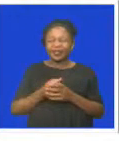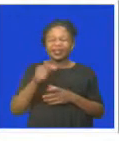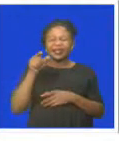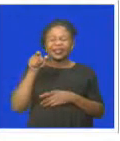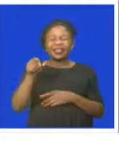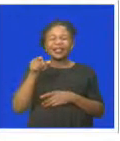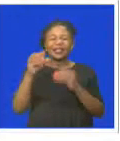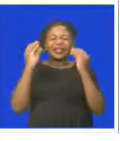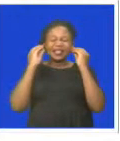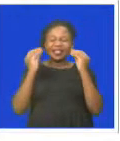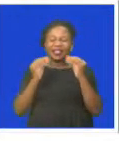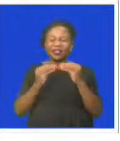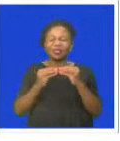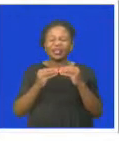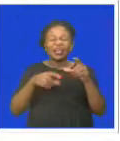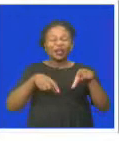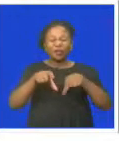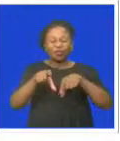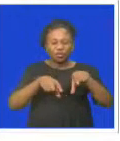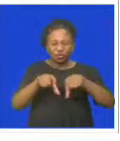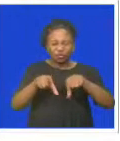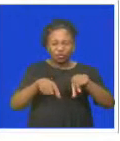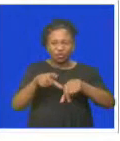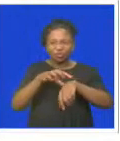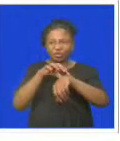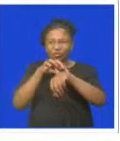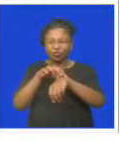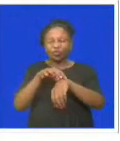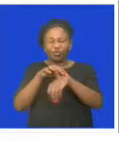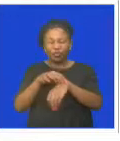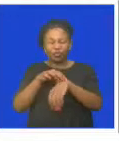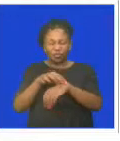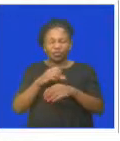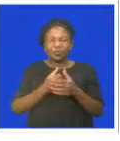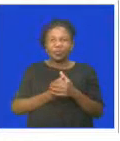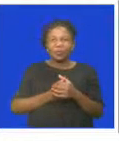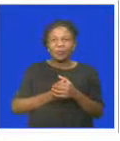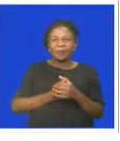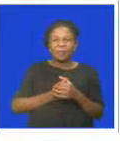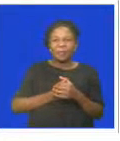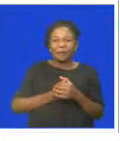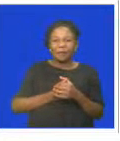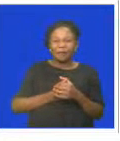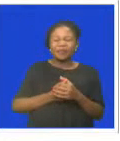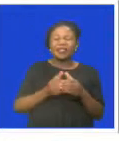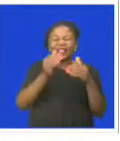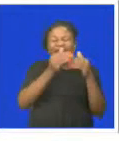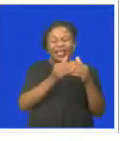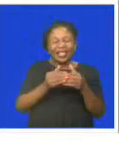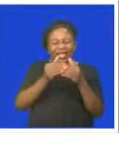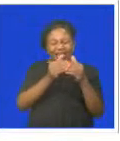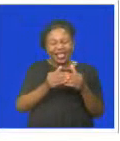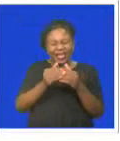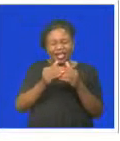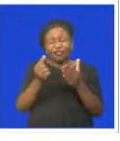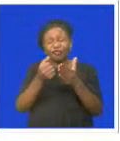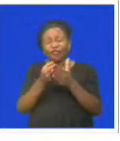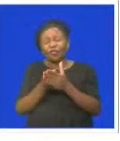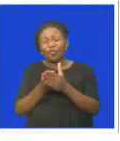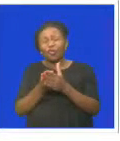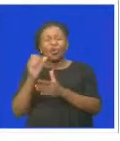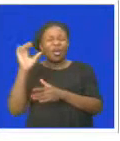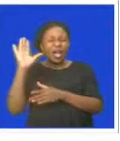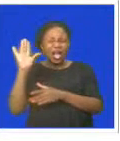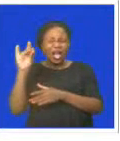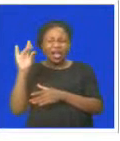controls diseases, treats sick and injured animals.